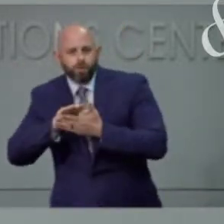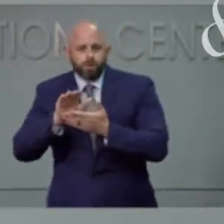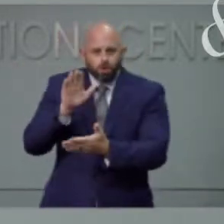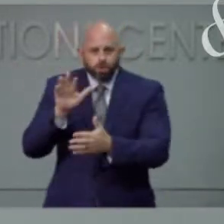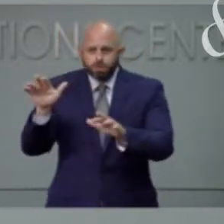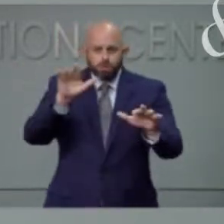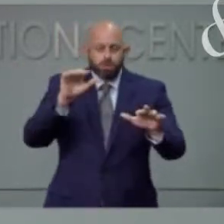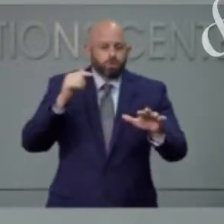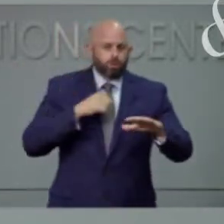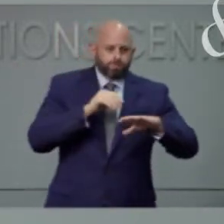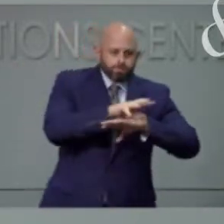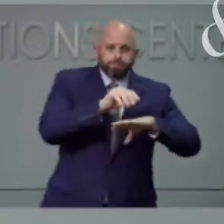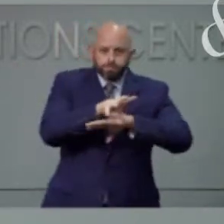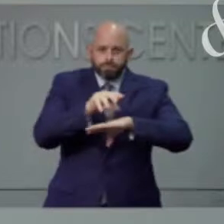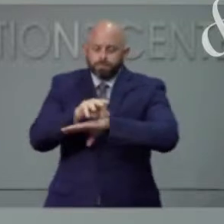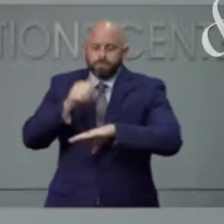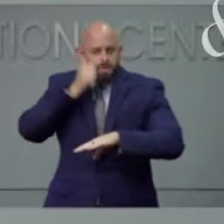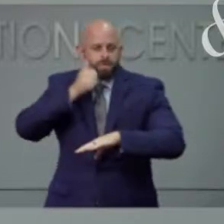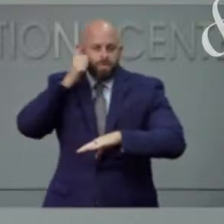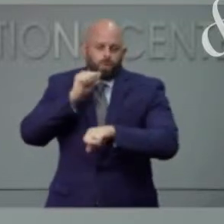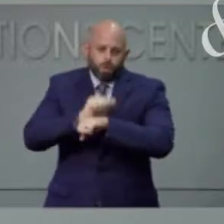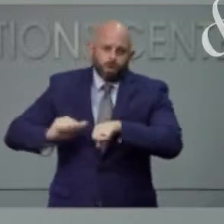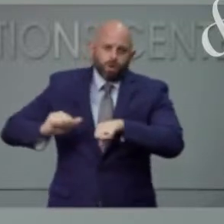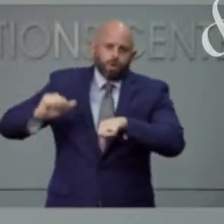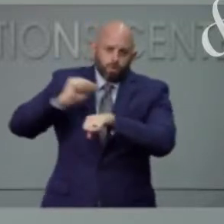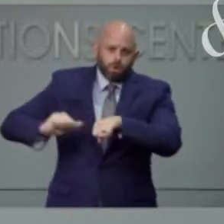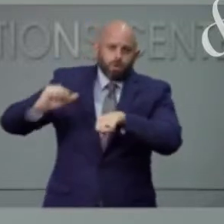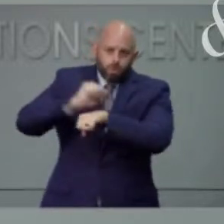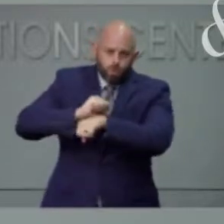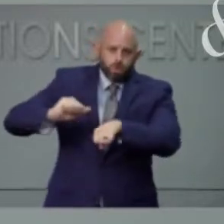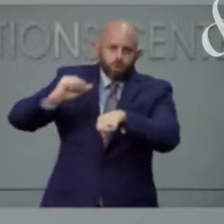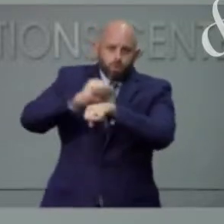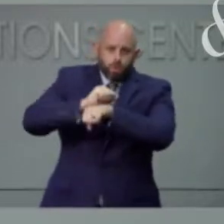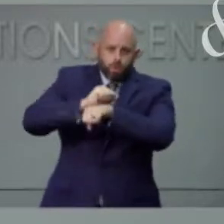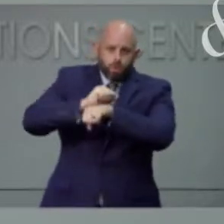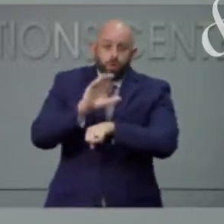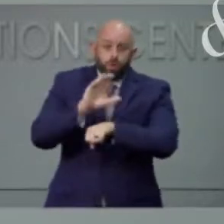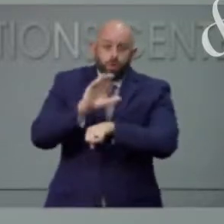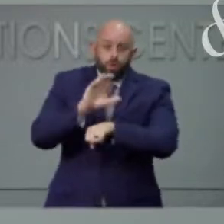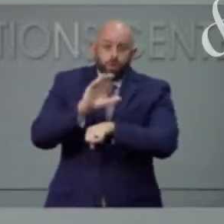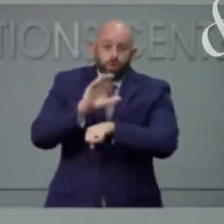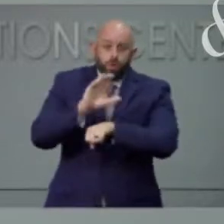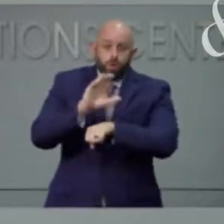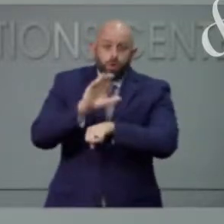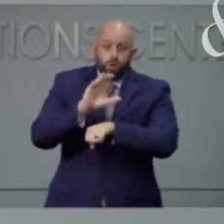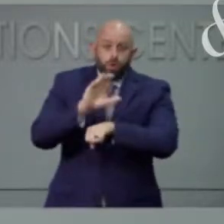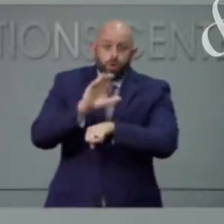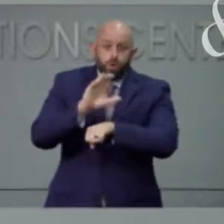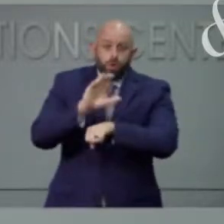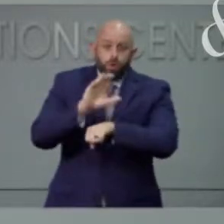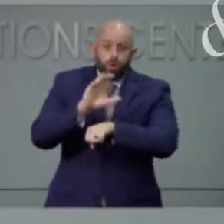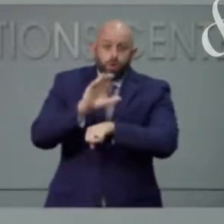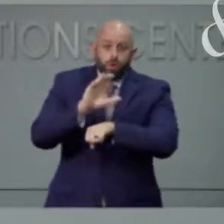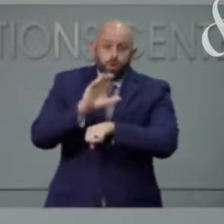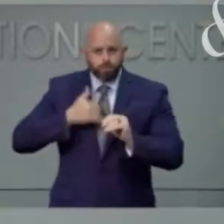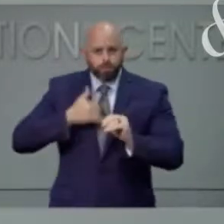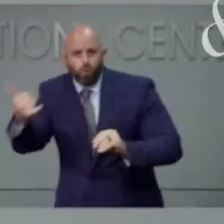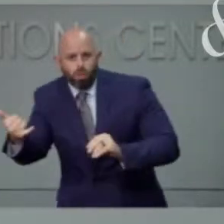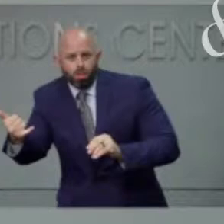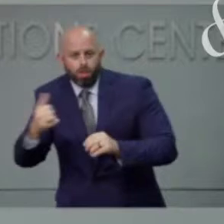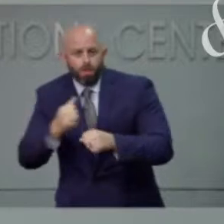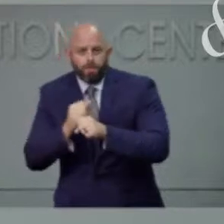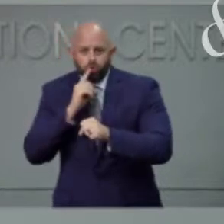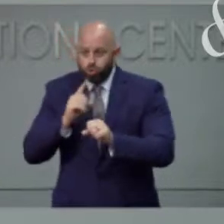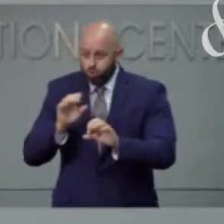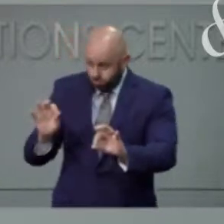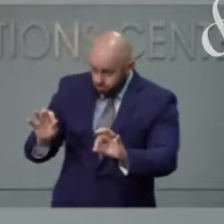We have calls. If we see that they are having an increase in cases, we're immediately on the phone to make sure that they have the resources